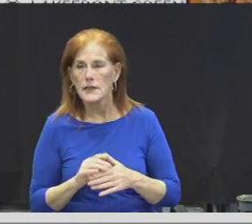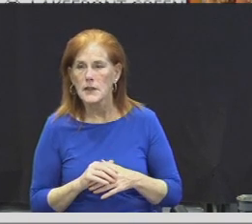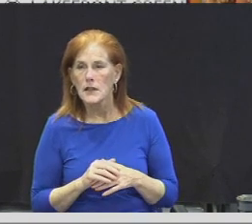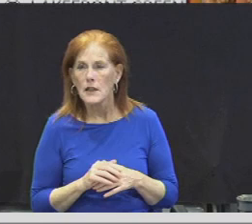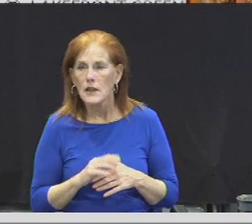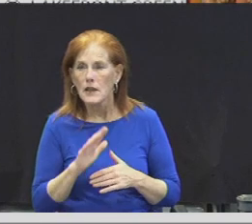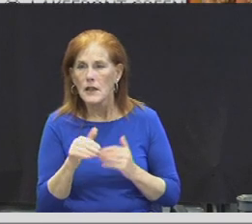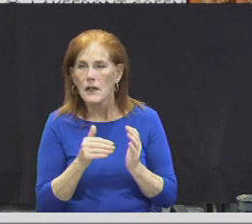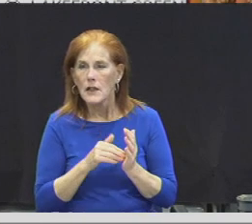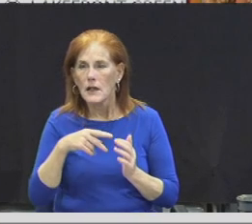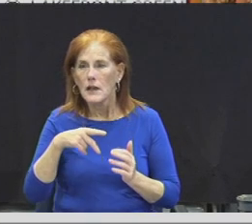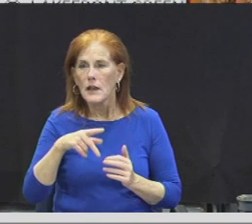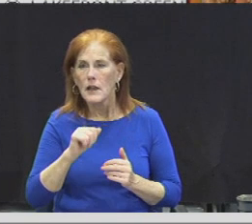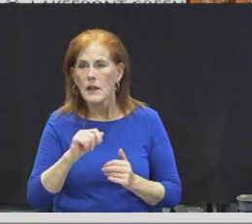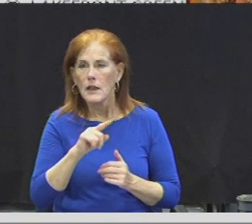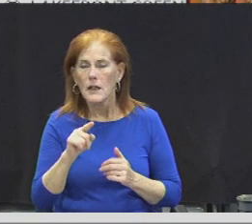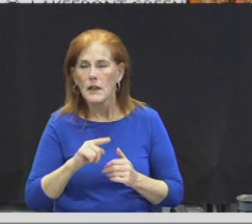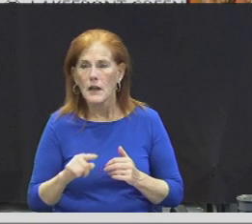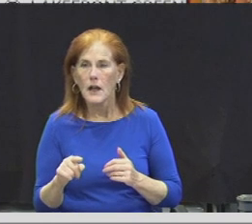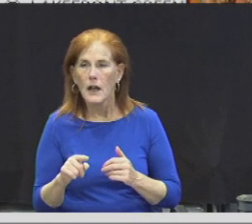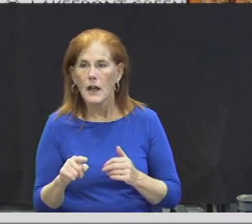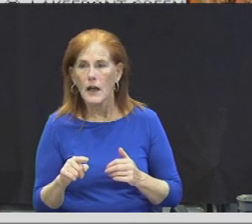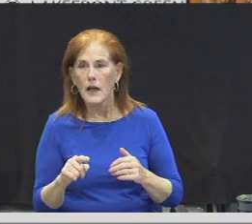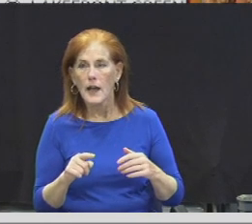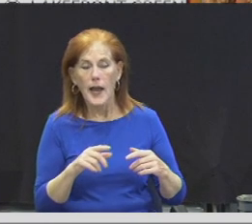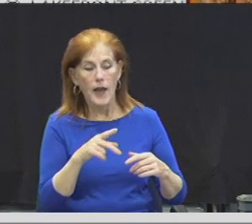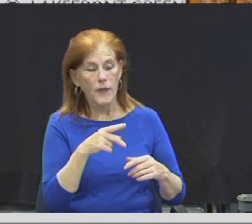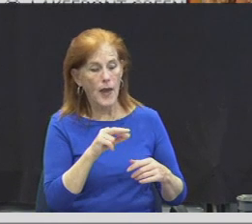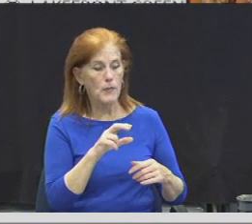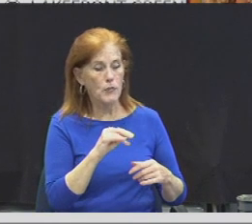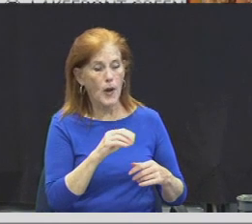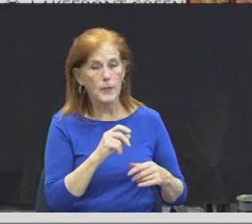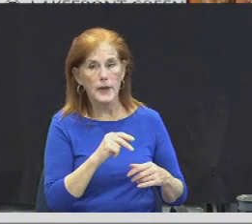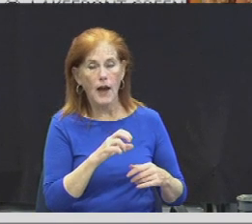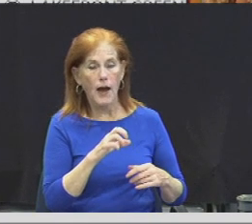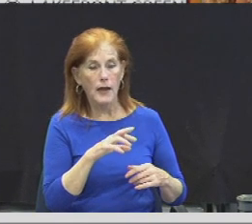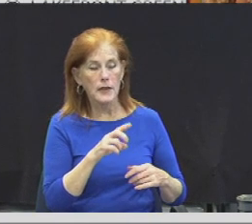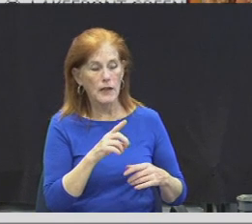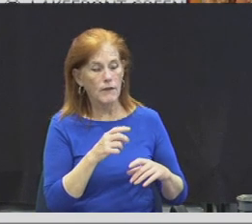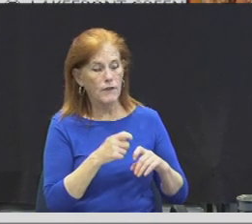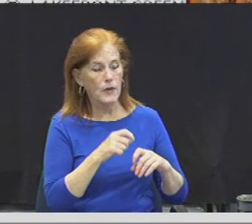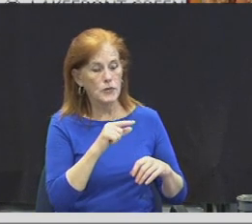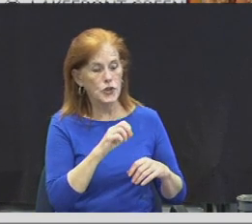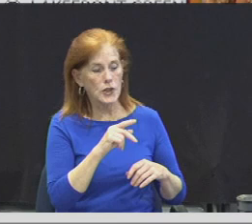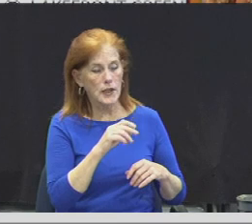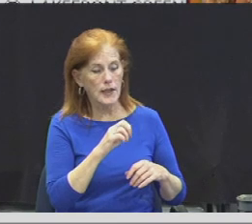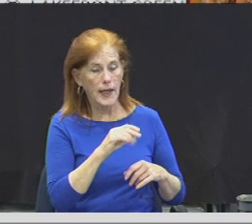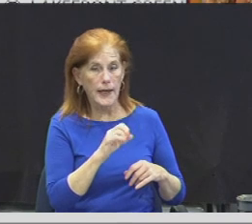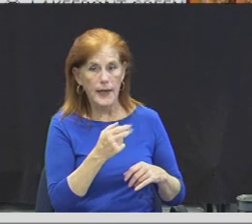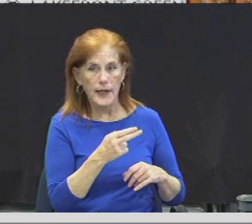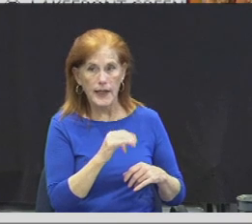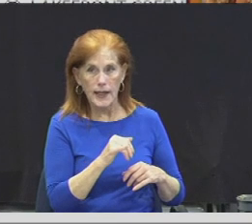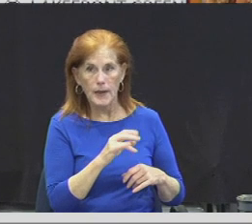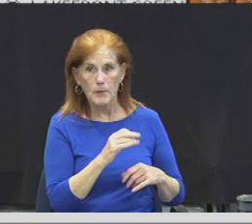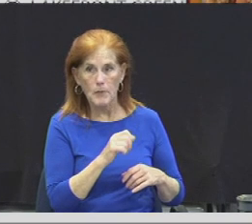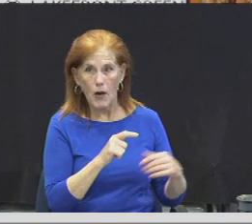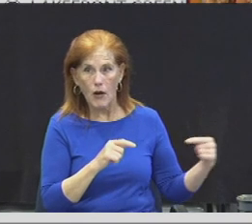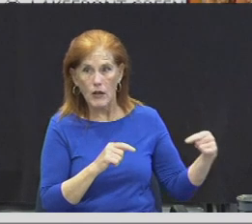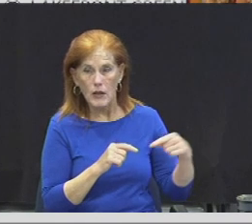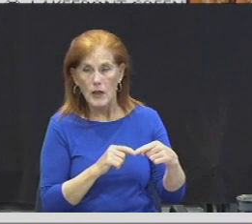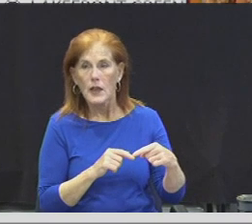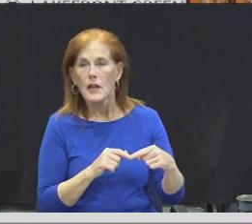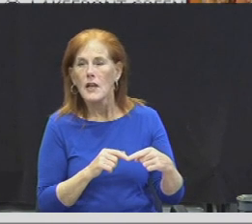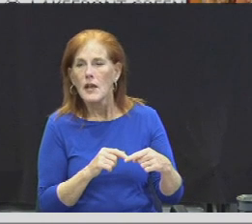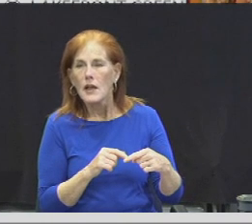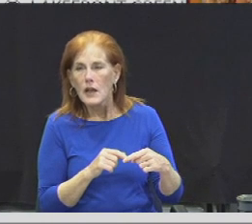a central plaza that lands at the termination of that promenade that comes in from Jean Leahy Mall. There's a skate kiosk,